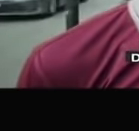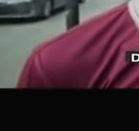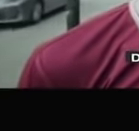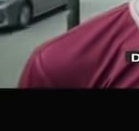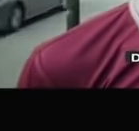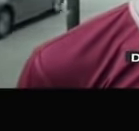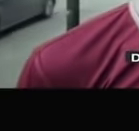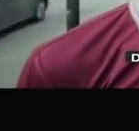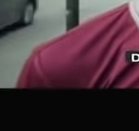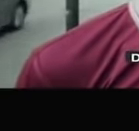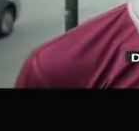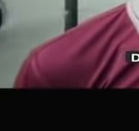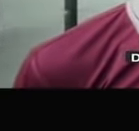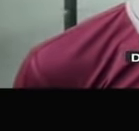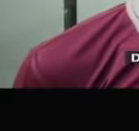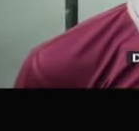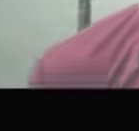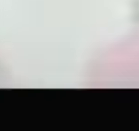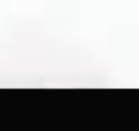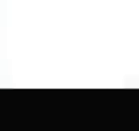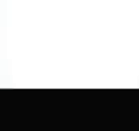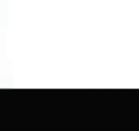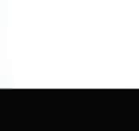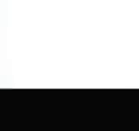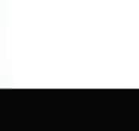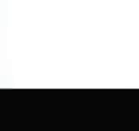longer than the time for Sinopharm?